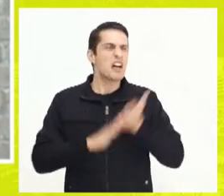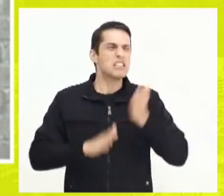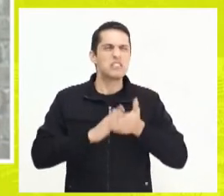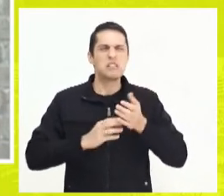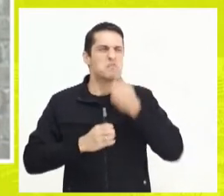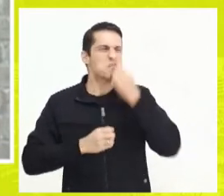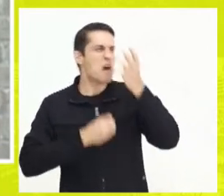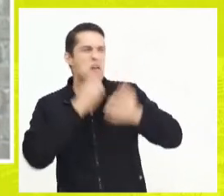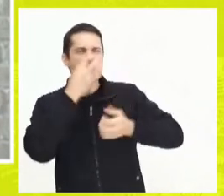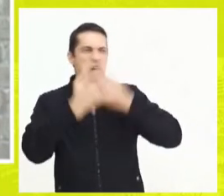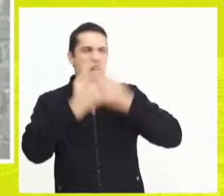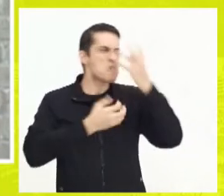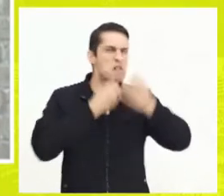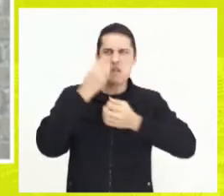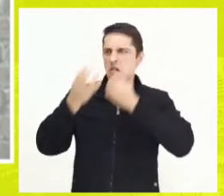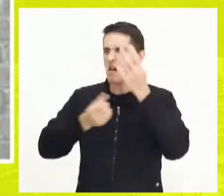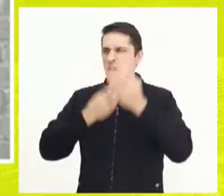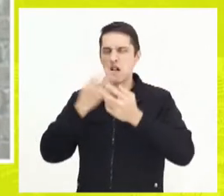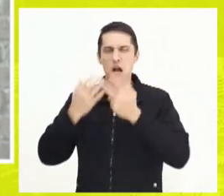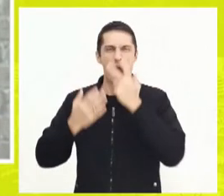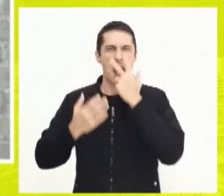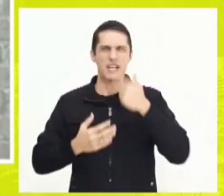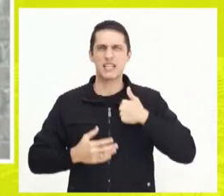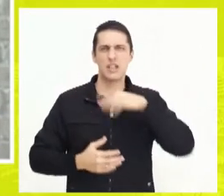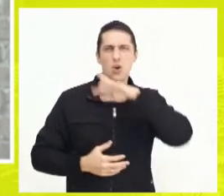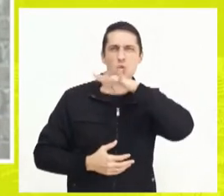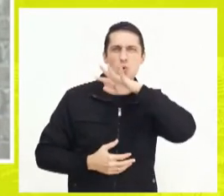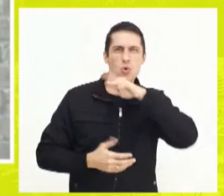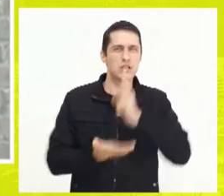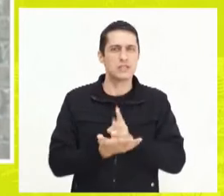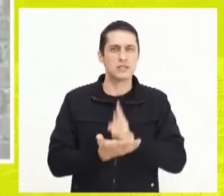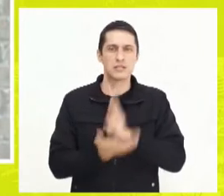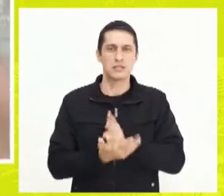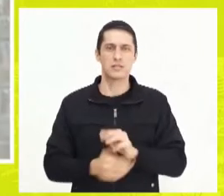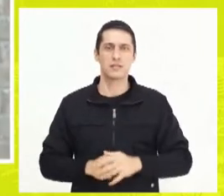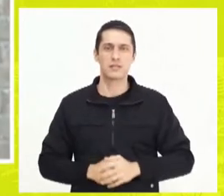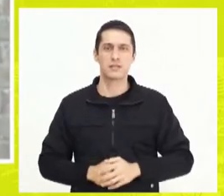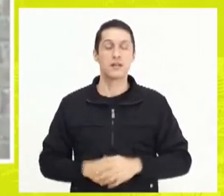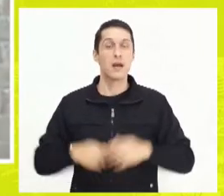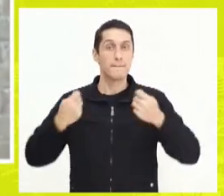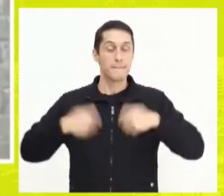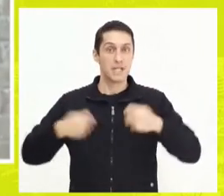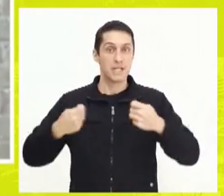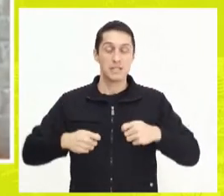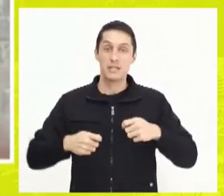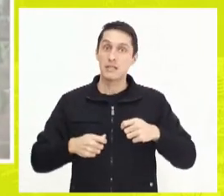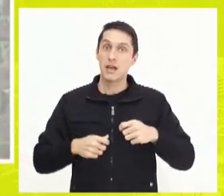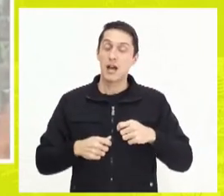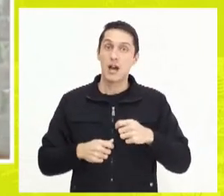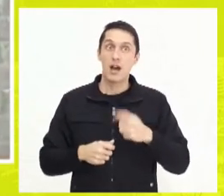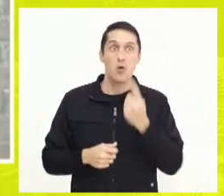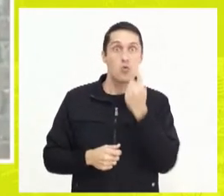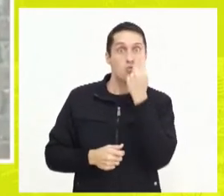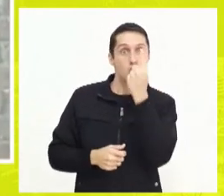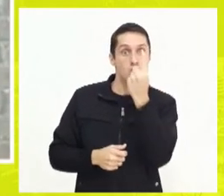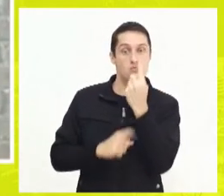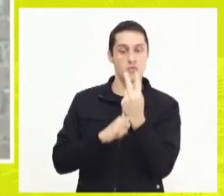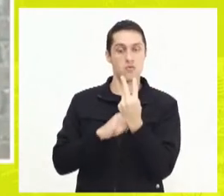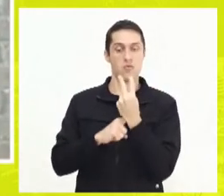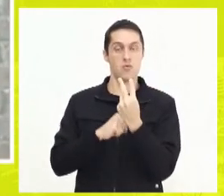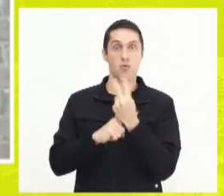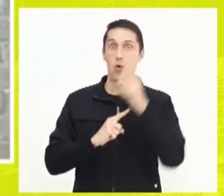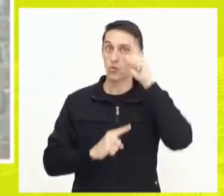consider key to have at least one regular self-care